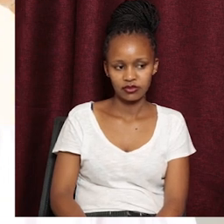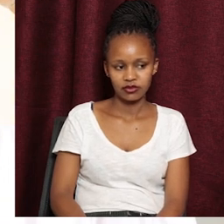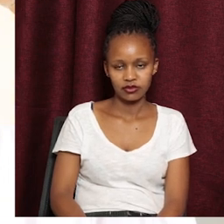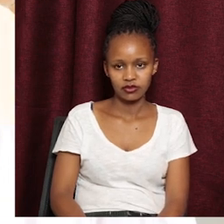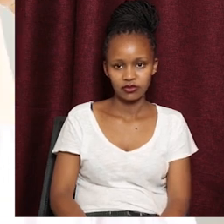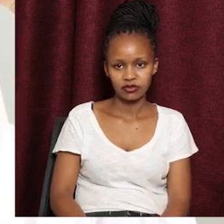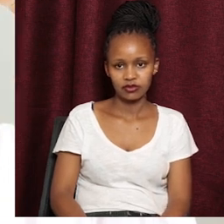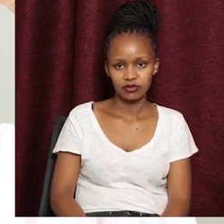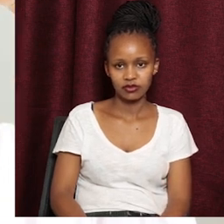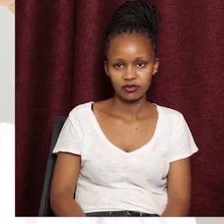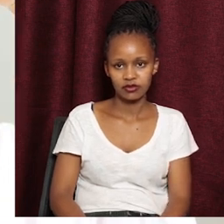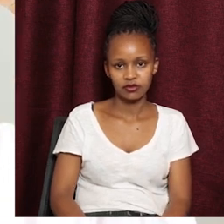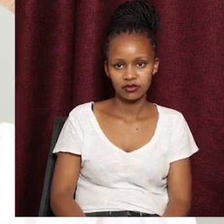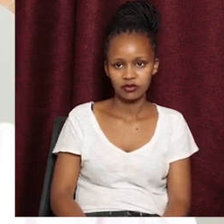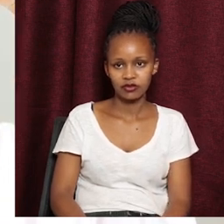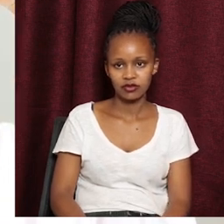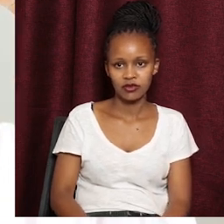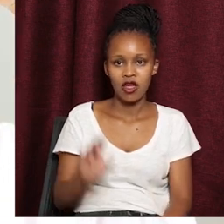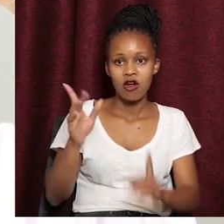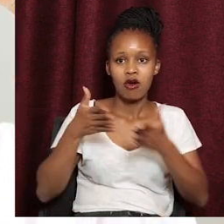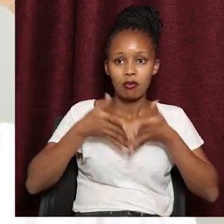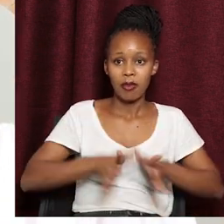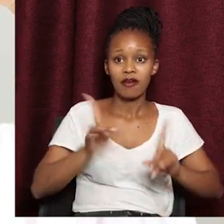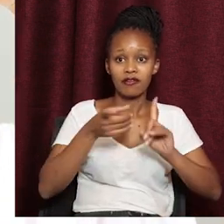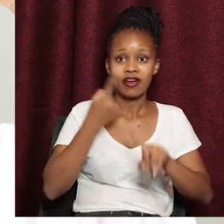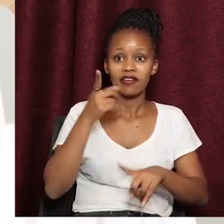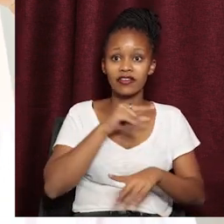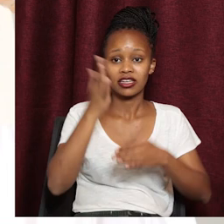Our firstborn has finished university,